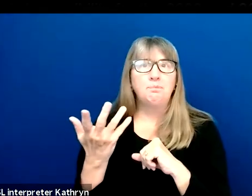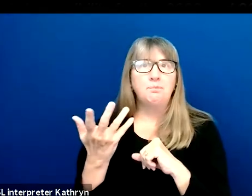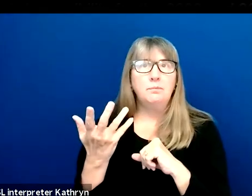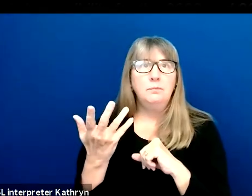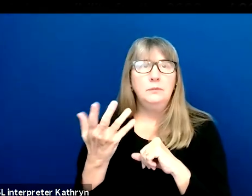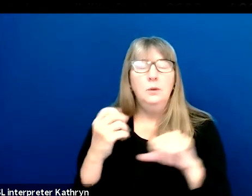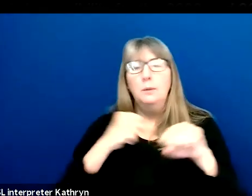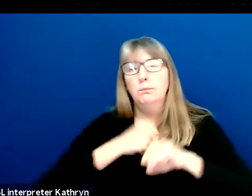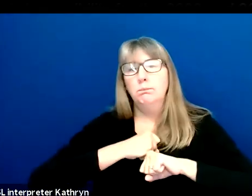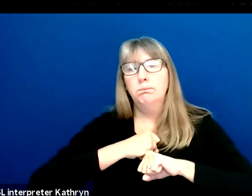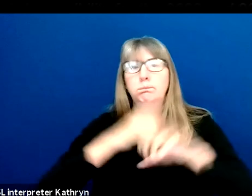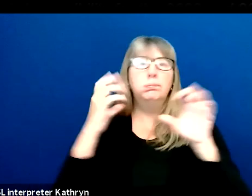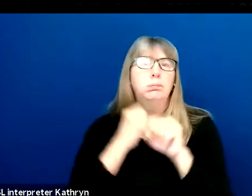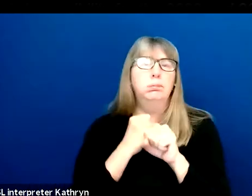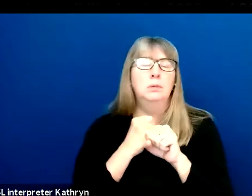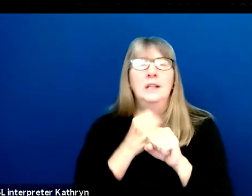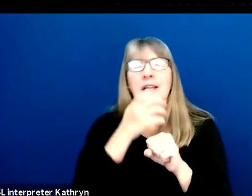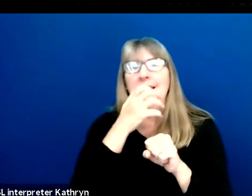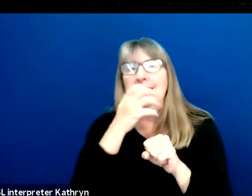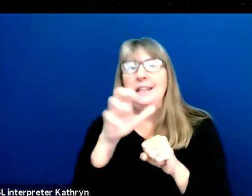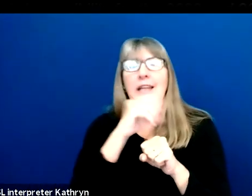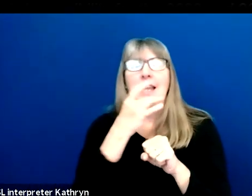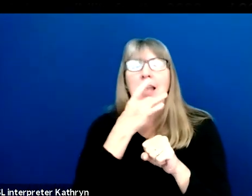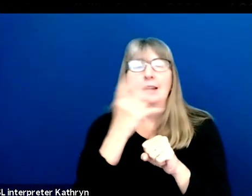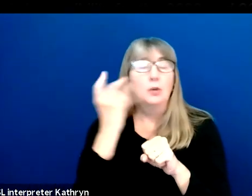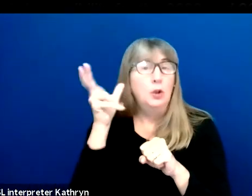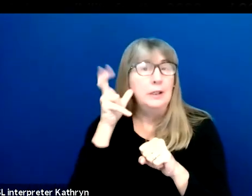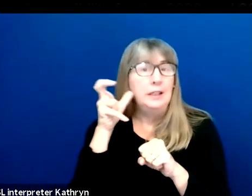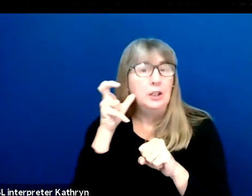release of heat and light. So if we listen to this,